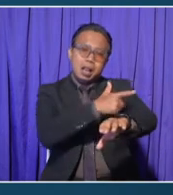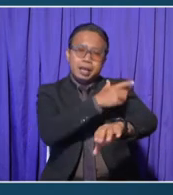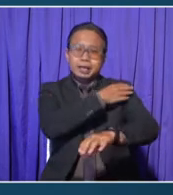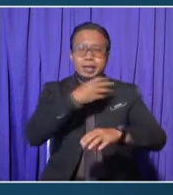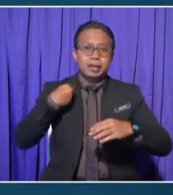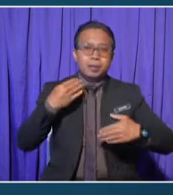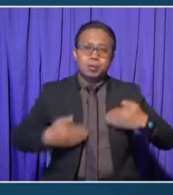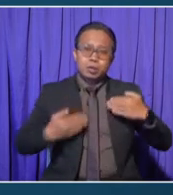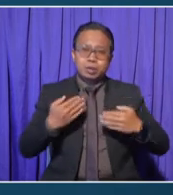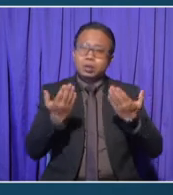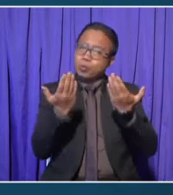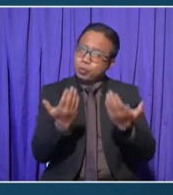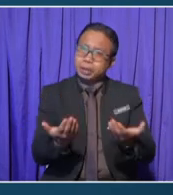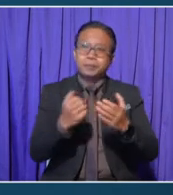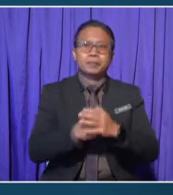weight.